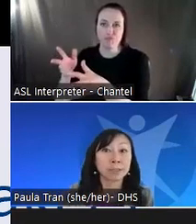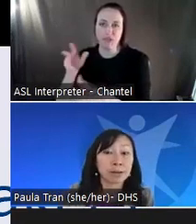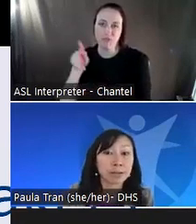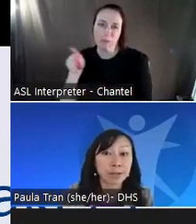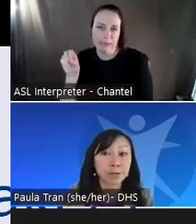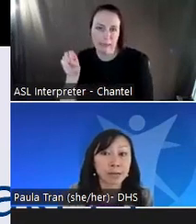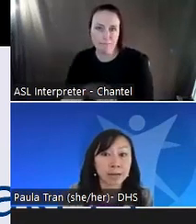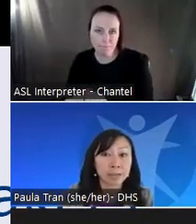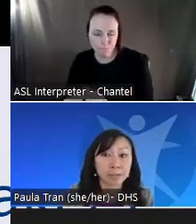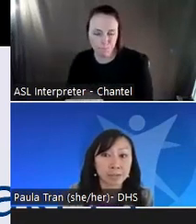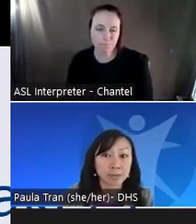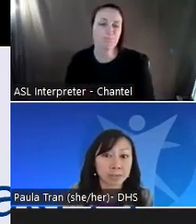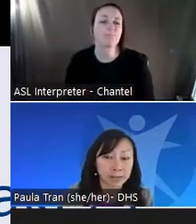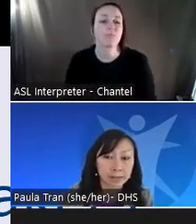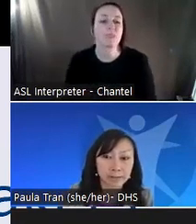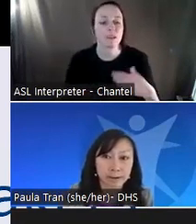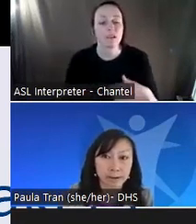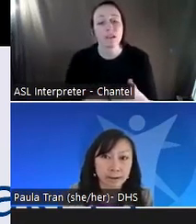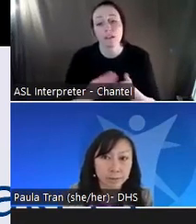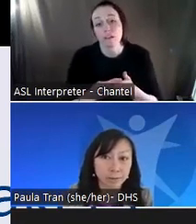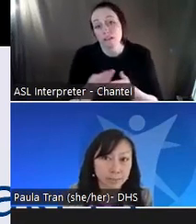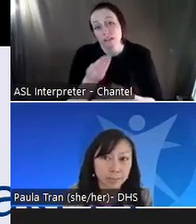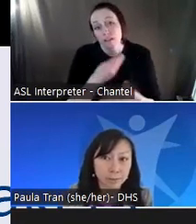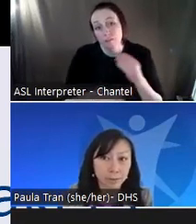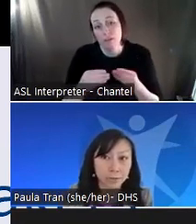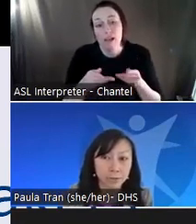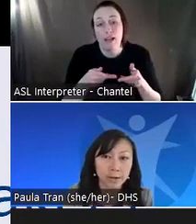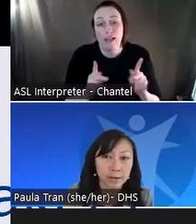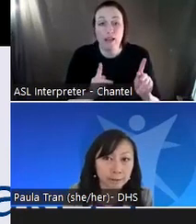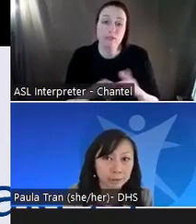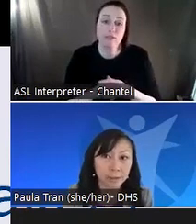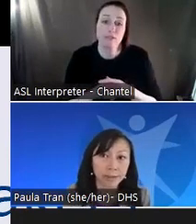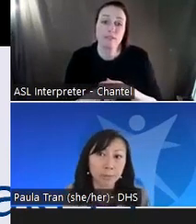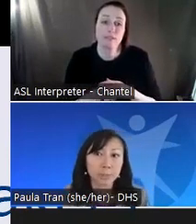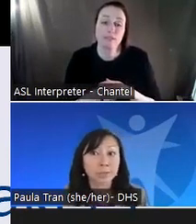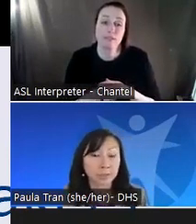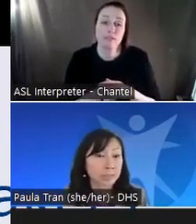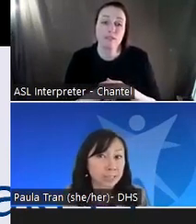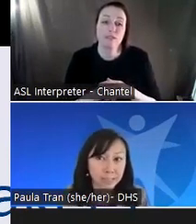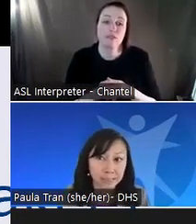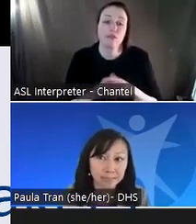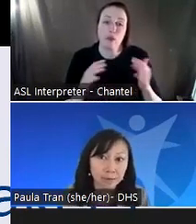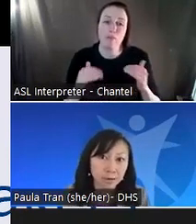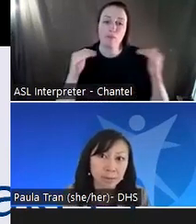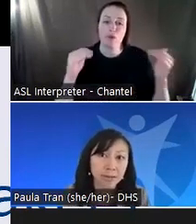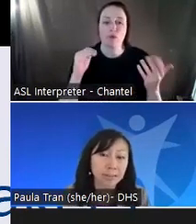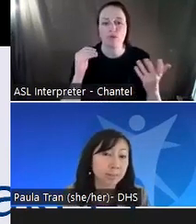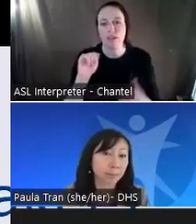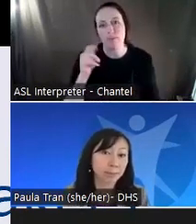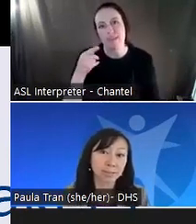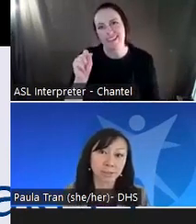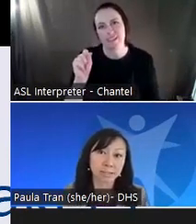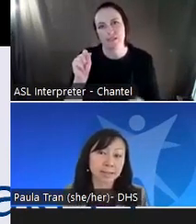The budget also allows us to enhance efforts related to our adult protective services system.